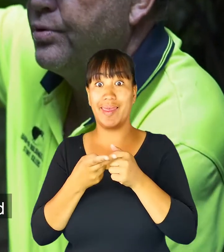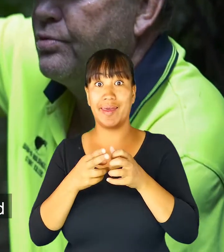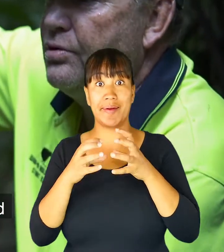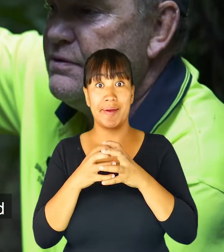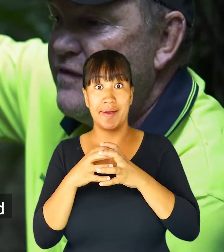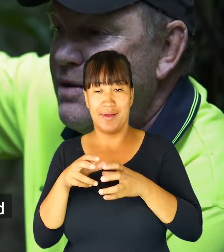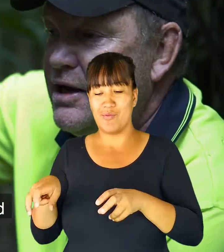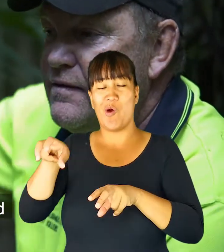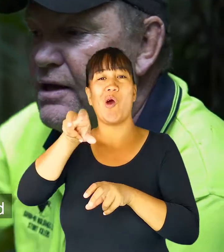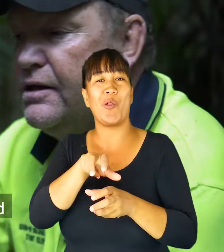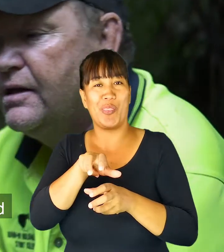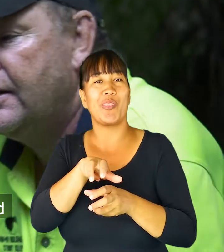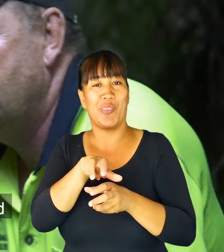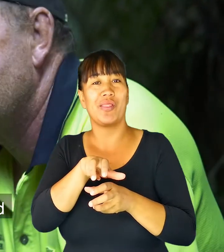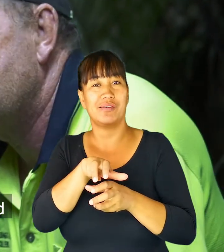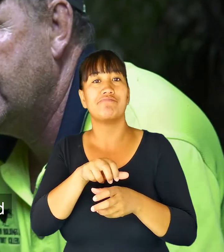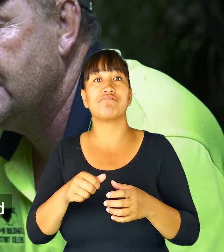out in Pura on some farmland there.